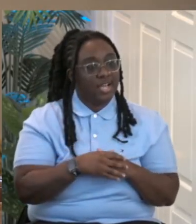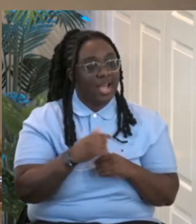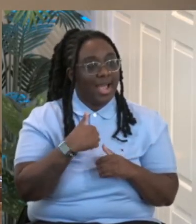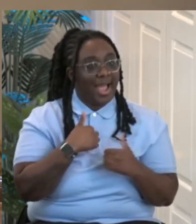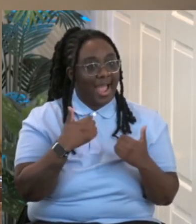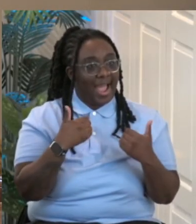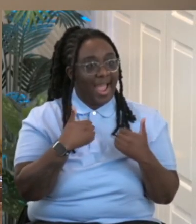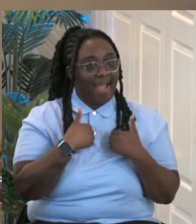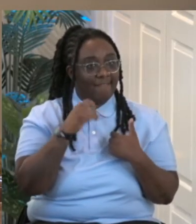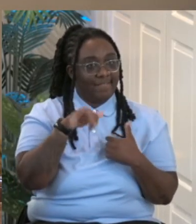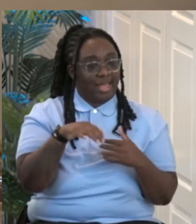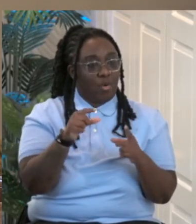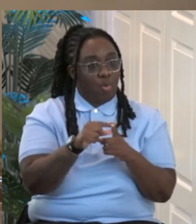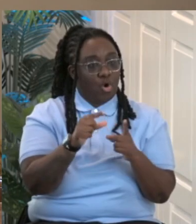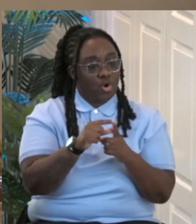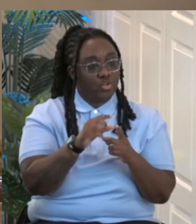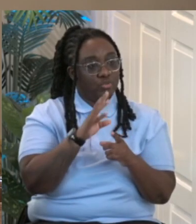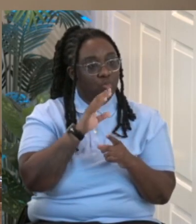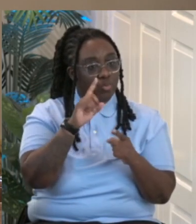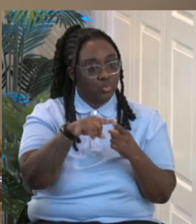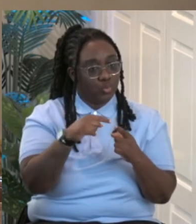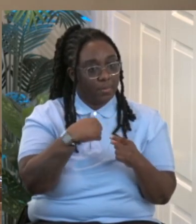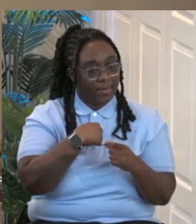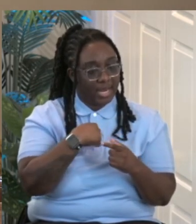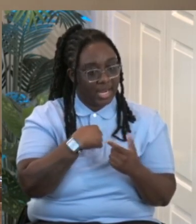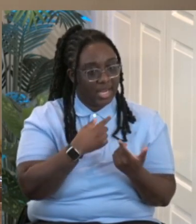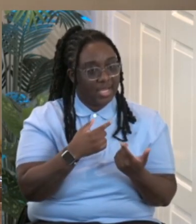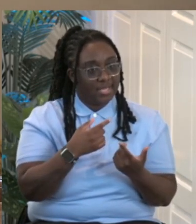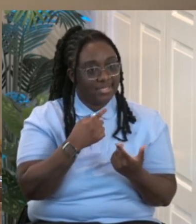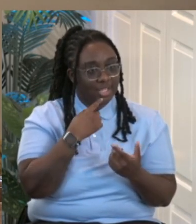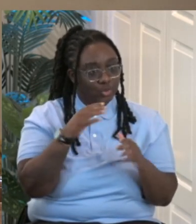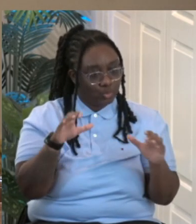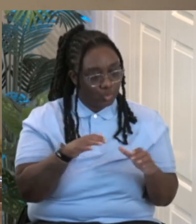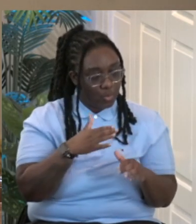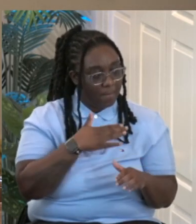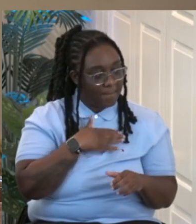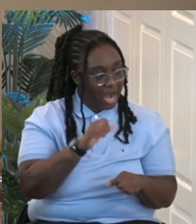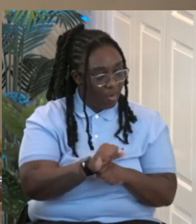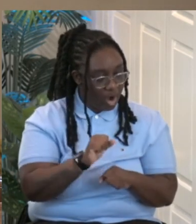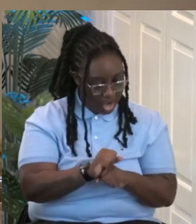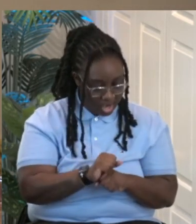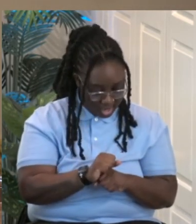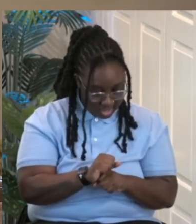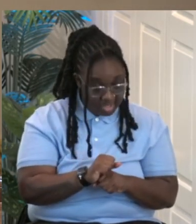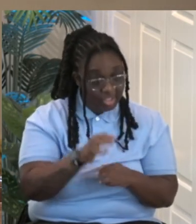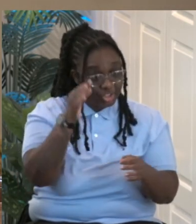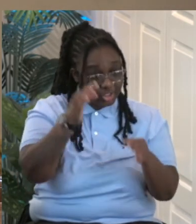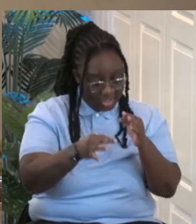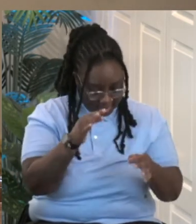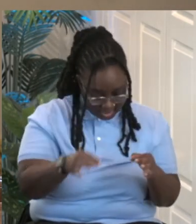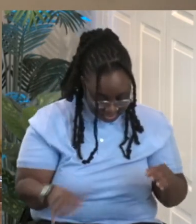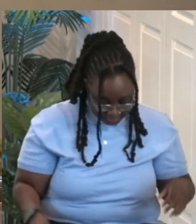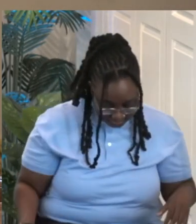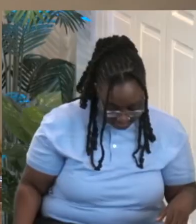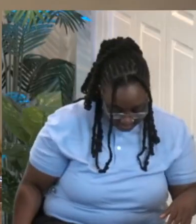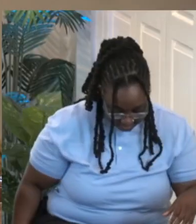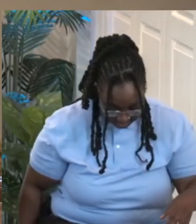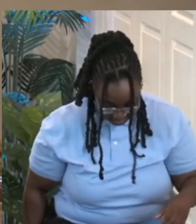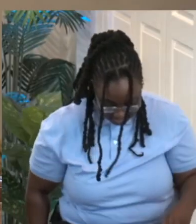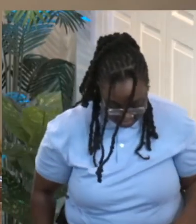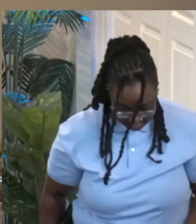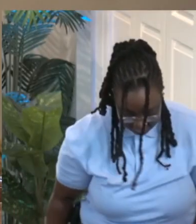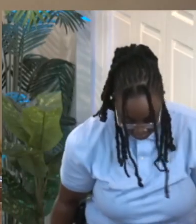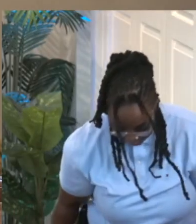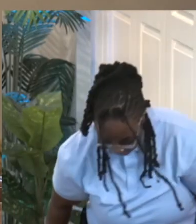word spoken to me on my heart that says, do my work. That's the work. Justice. Why do I focus on justice? Because it's